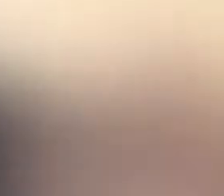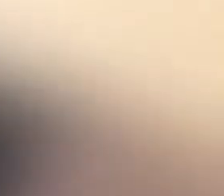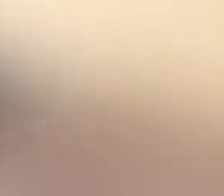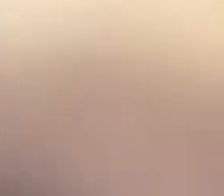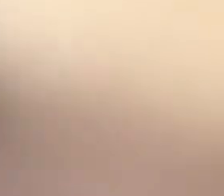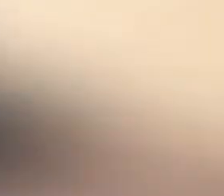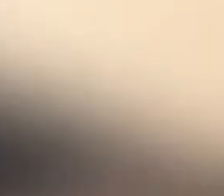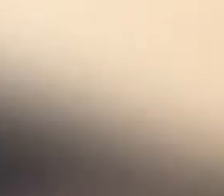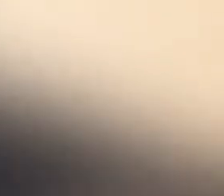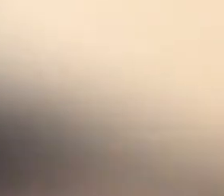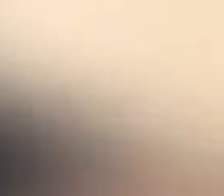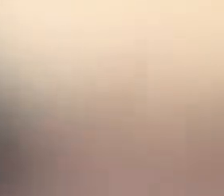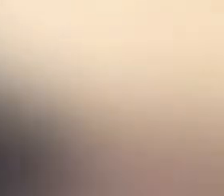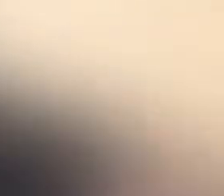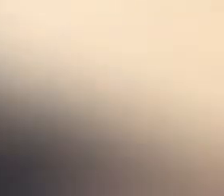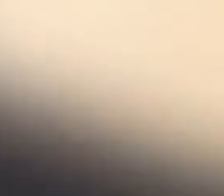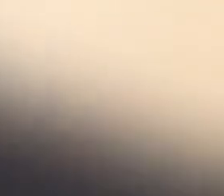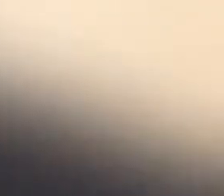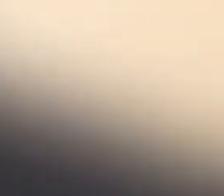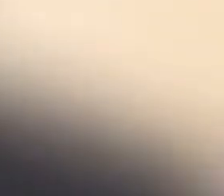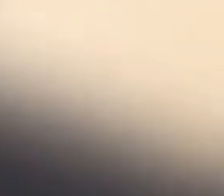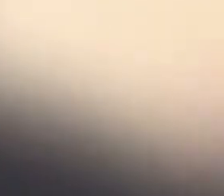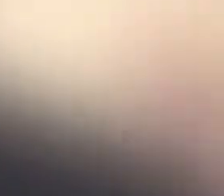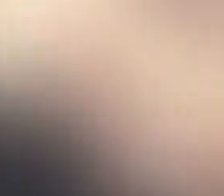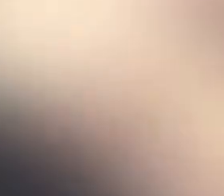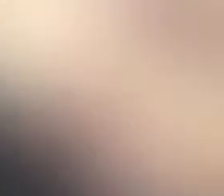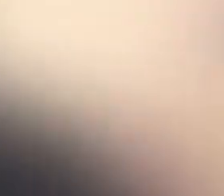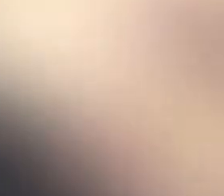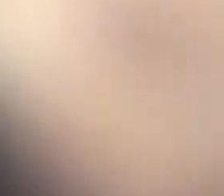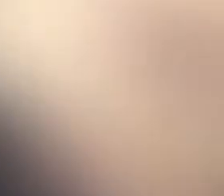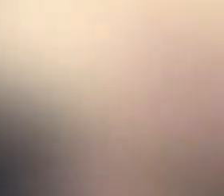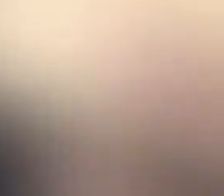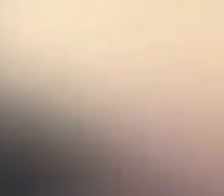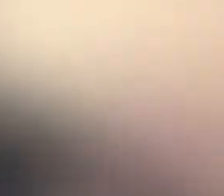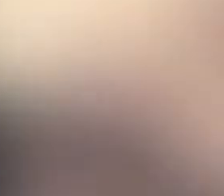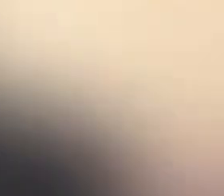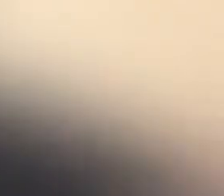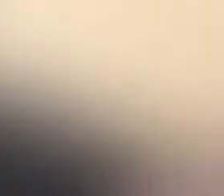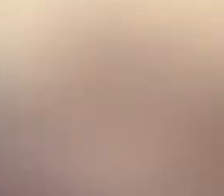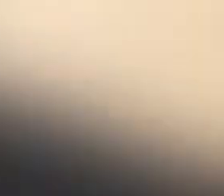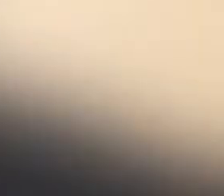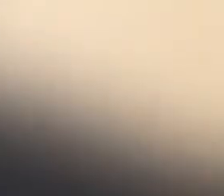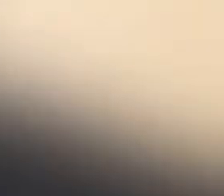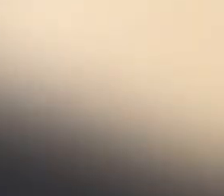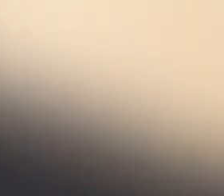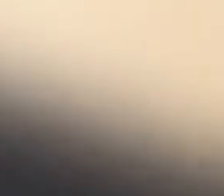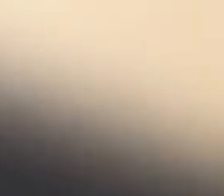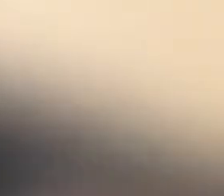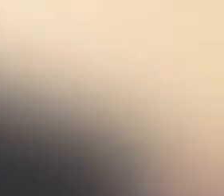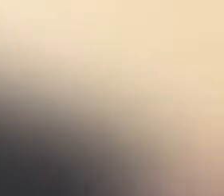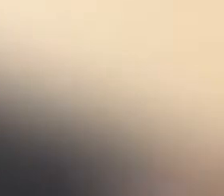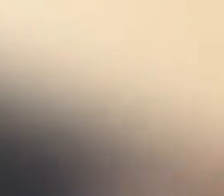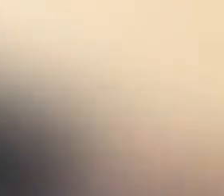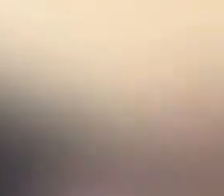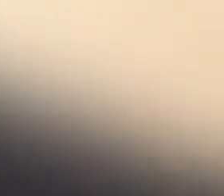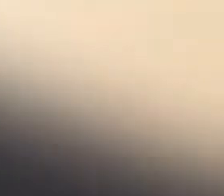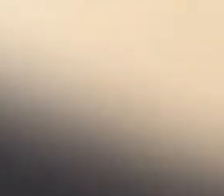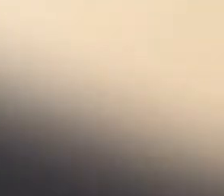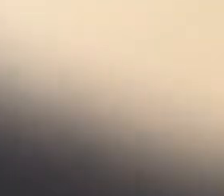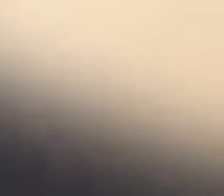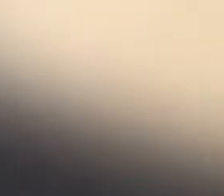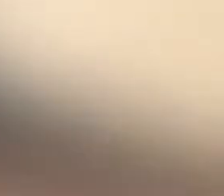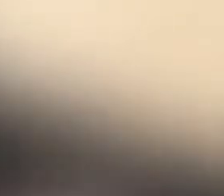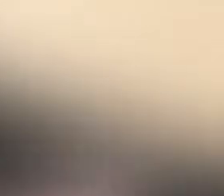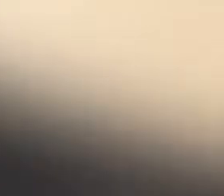for me? And how do I make myself love me for me? Because I feel like I have all of the skills in me already. I just need to find a way to